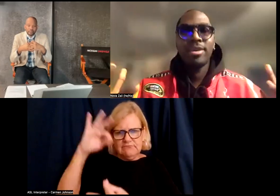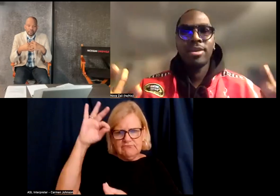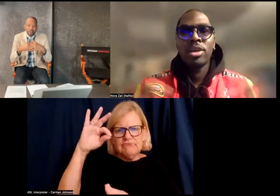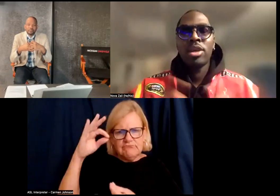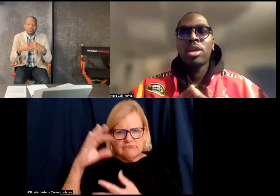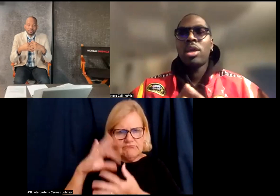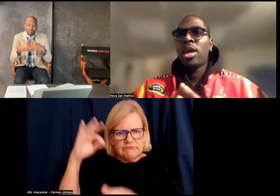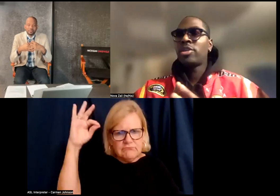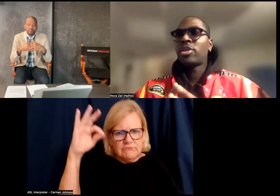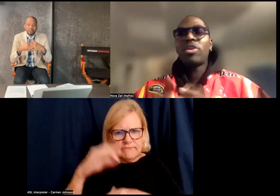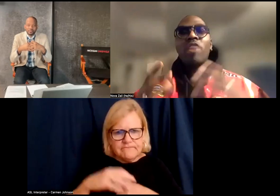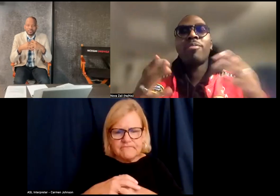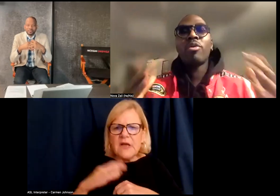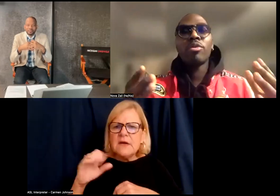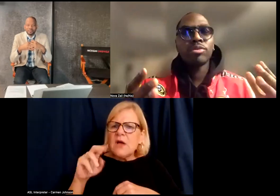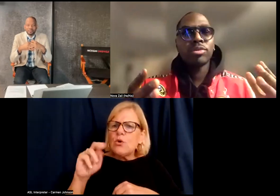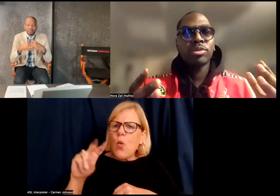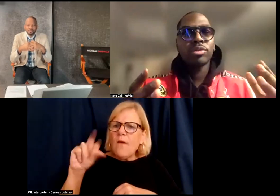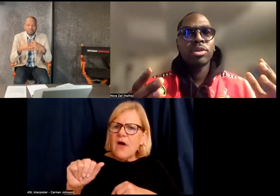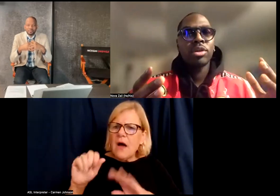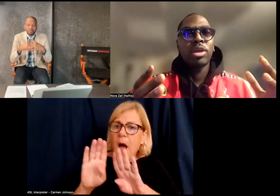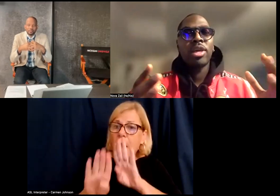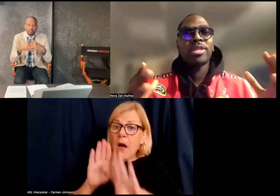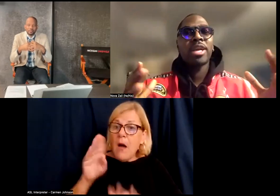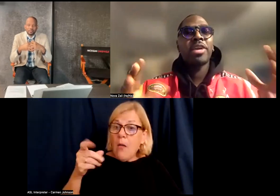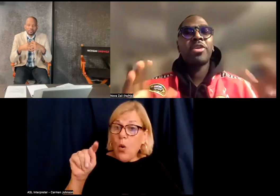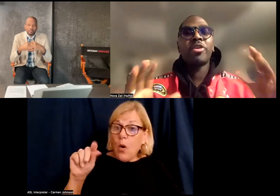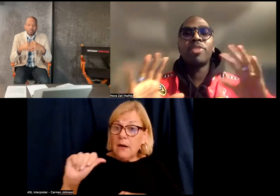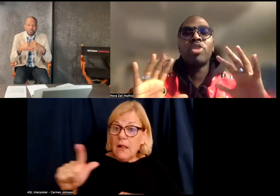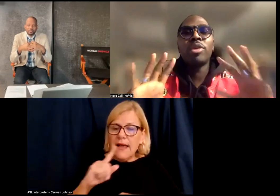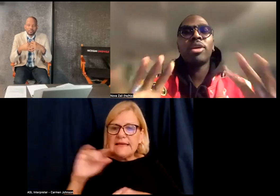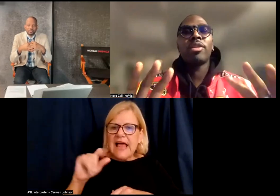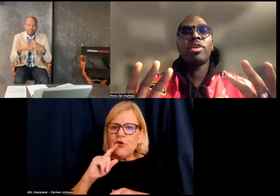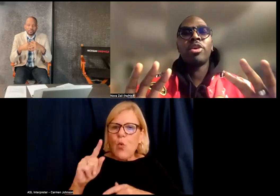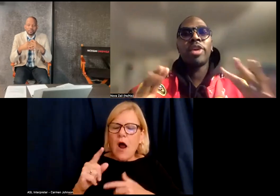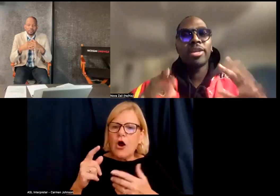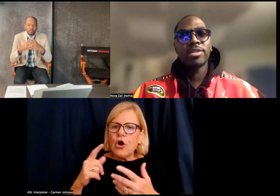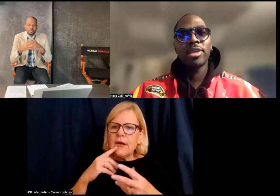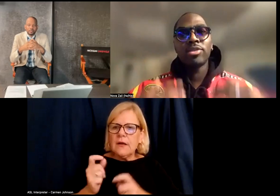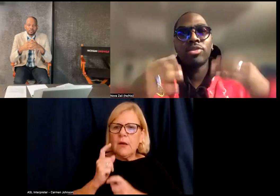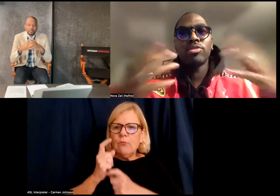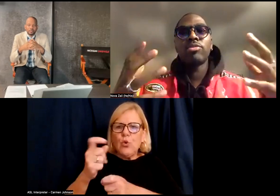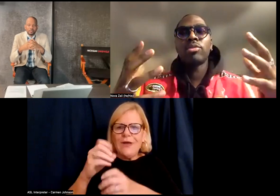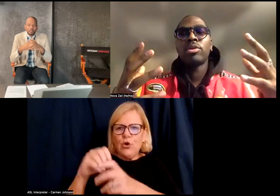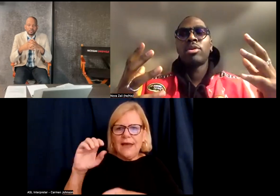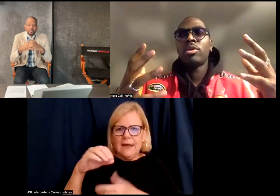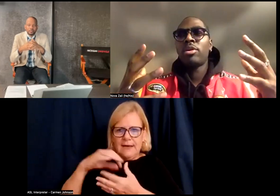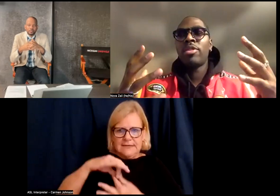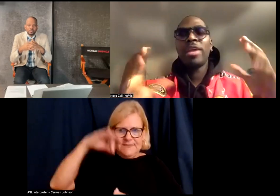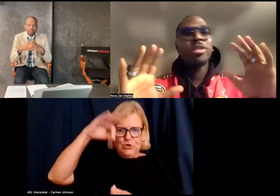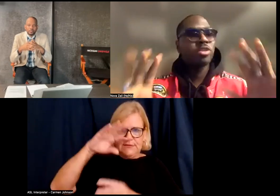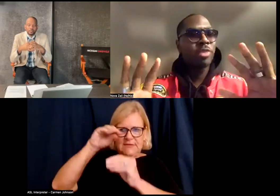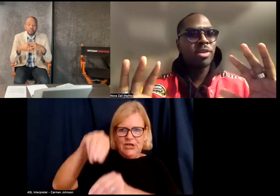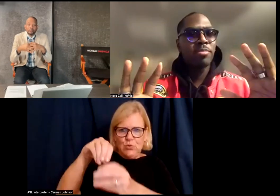being. And Mm. so the Nova portals, it's kind of like you're imbuing your essence into